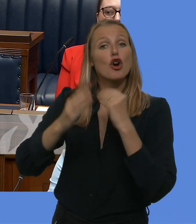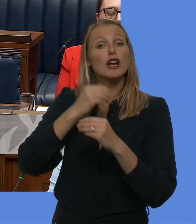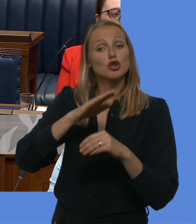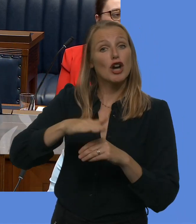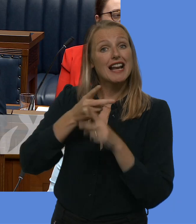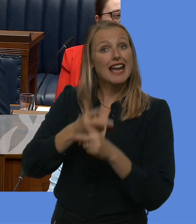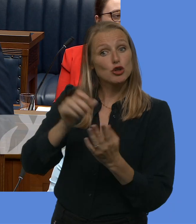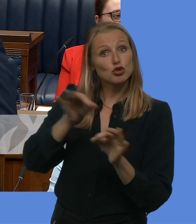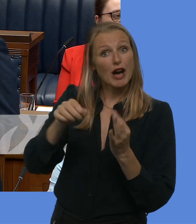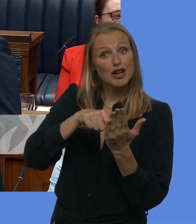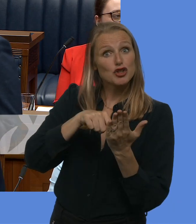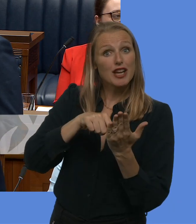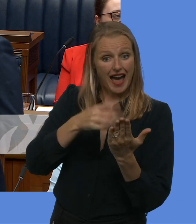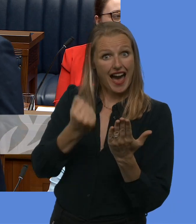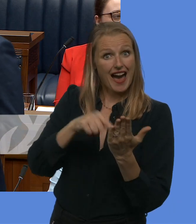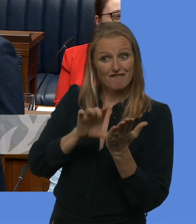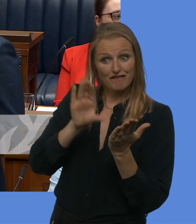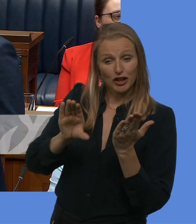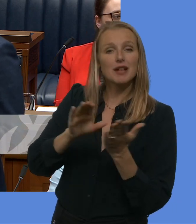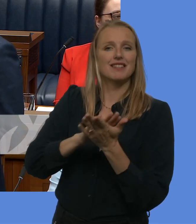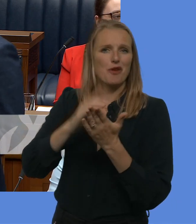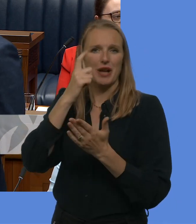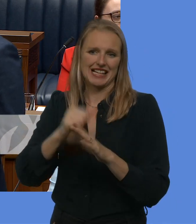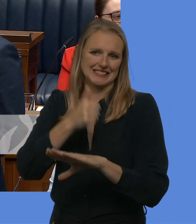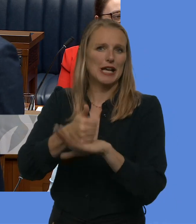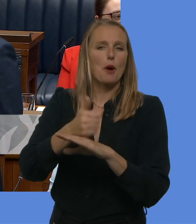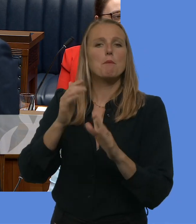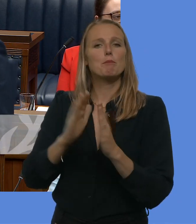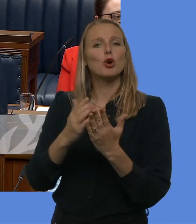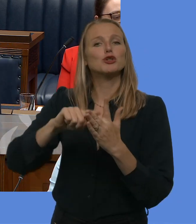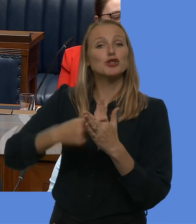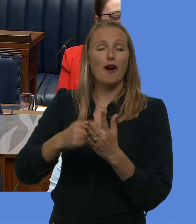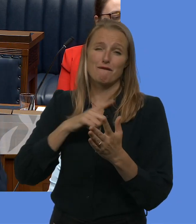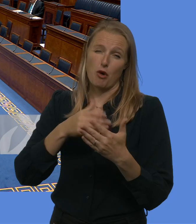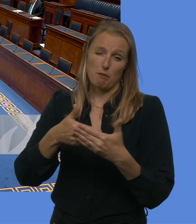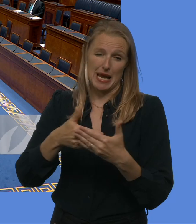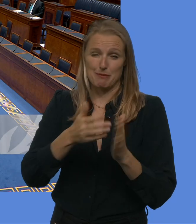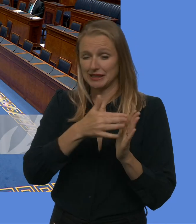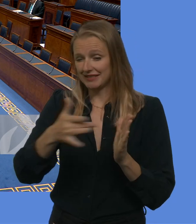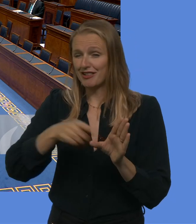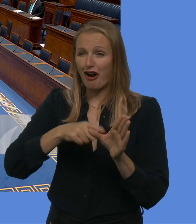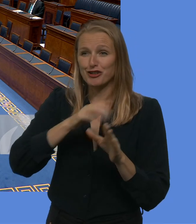strategy will enable us to put in place this vital provision for our youngest children. Tennyson.